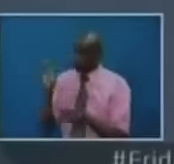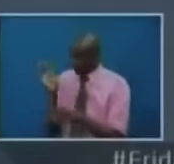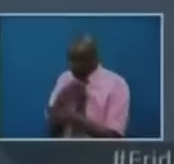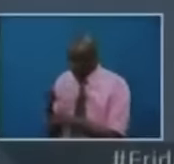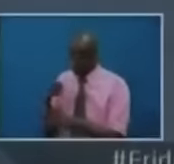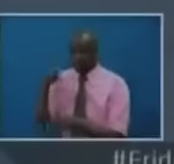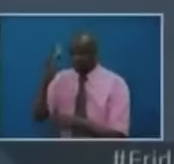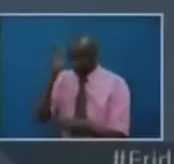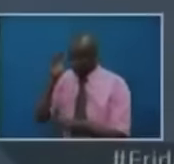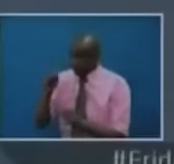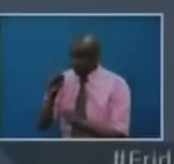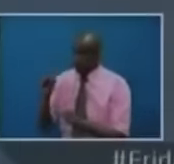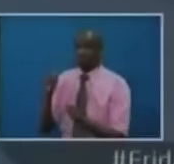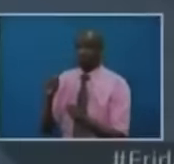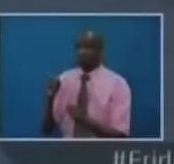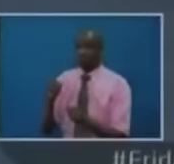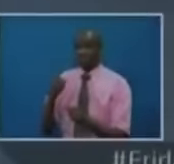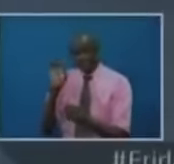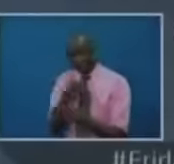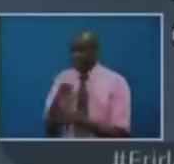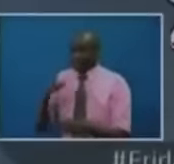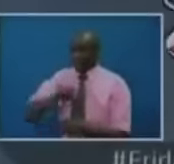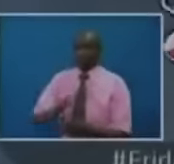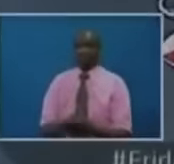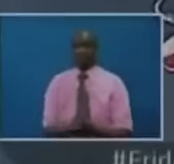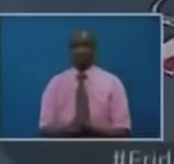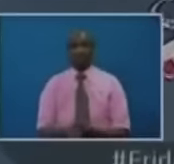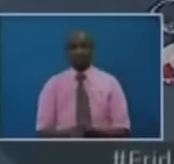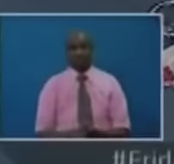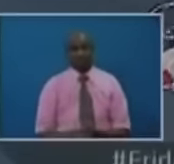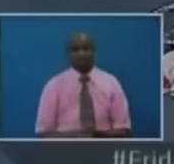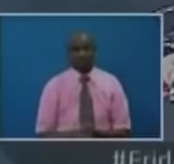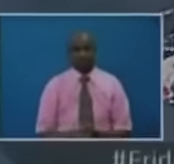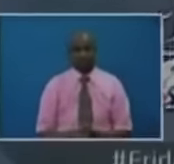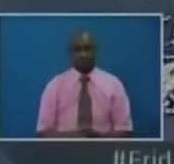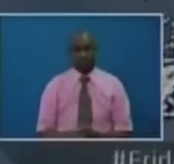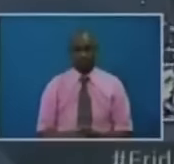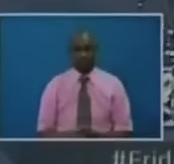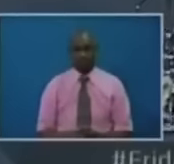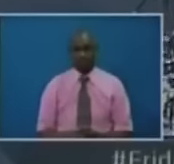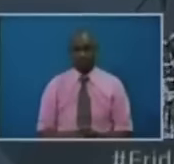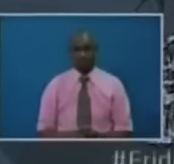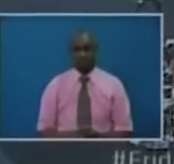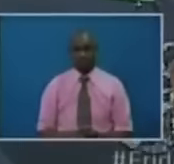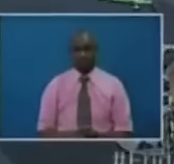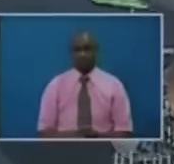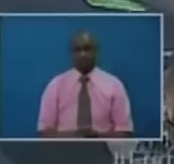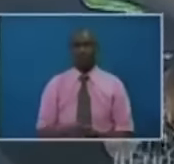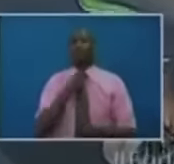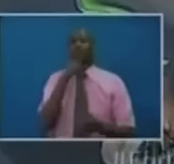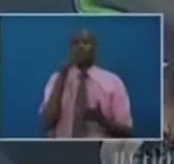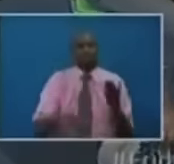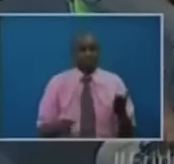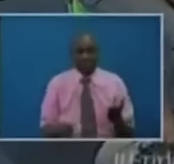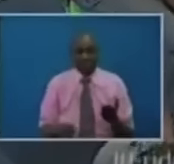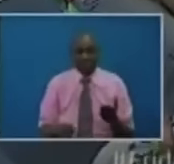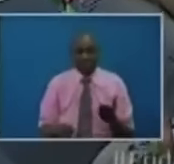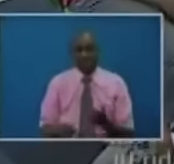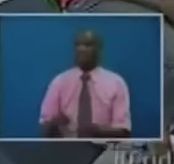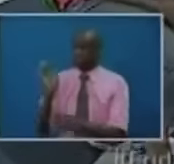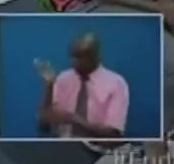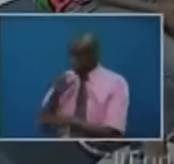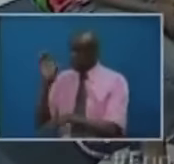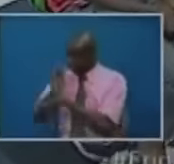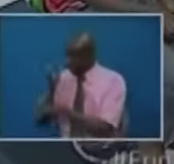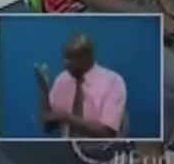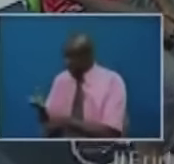know you can make us laugh. Mm-hmm. Just drop a line for us. Oh, well, what exactly do you want? Because... You sing in church, I'm